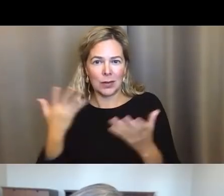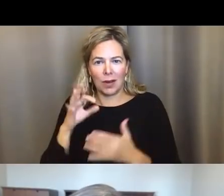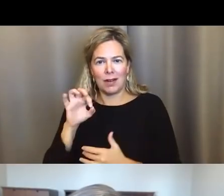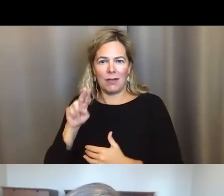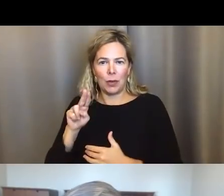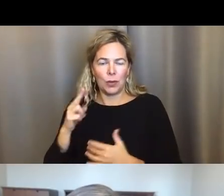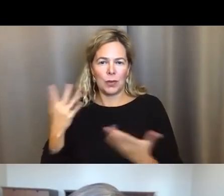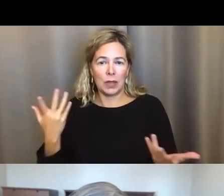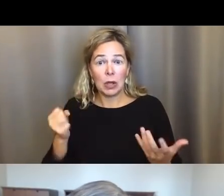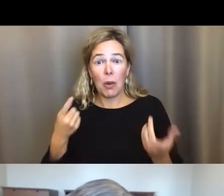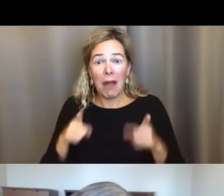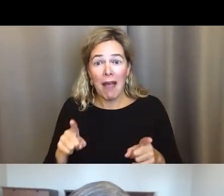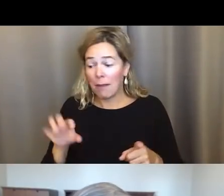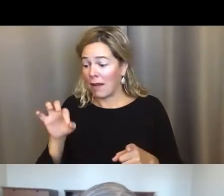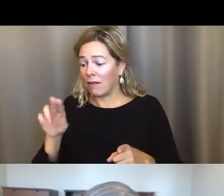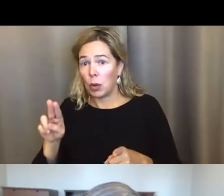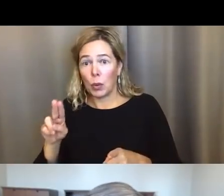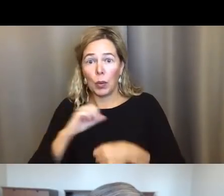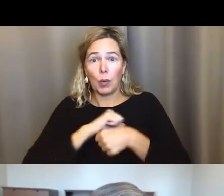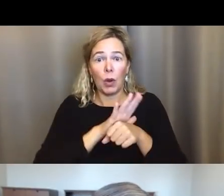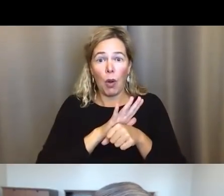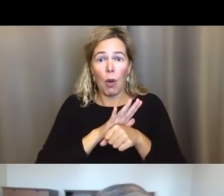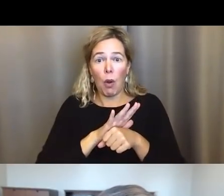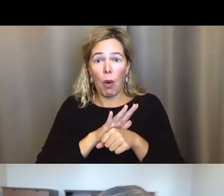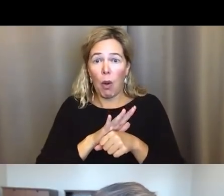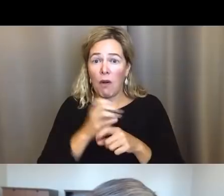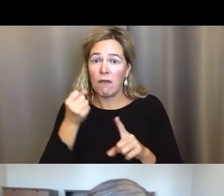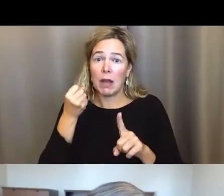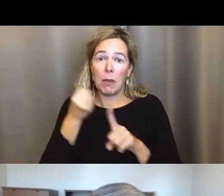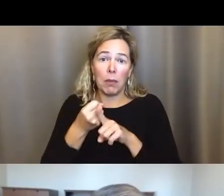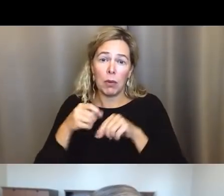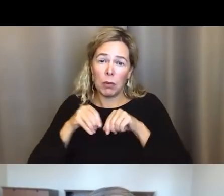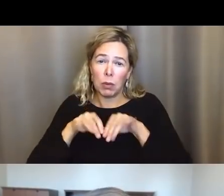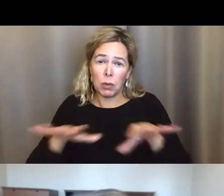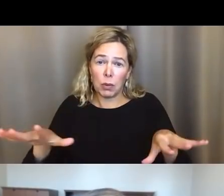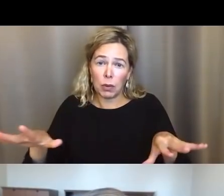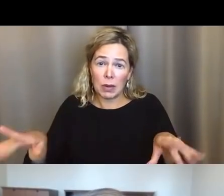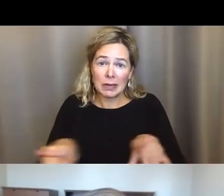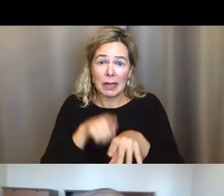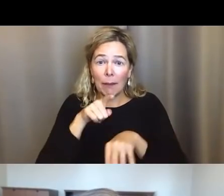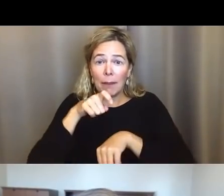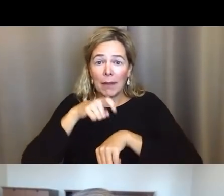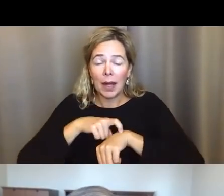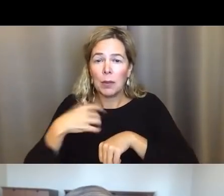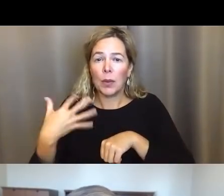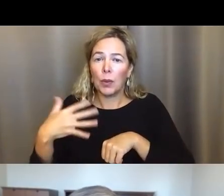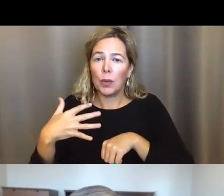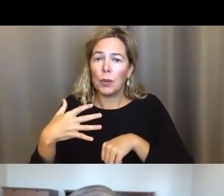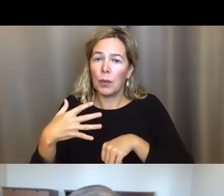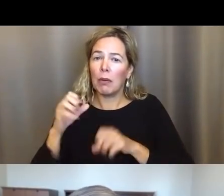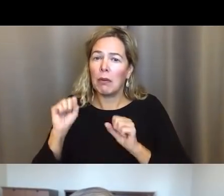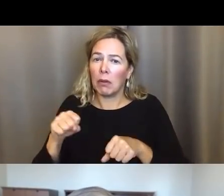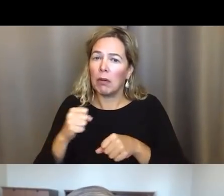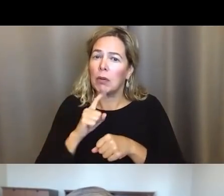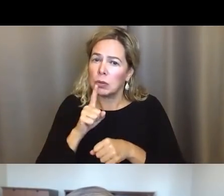and COVID that could really strain our healthcare system. So our goal this year is first to provide a safe environment for people